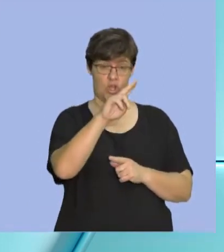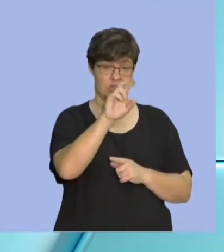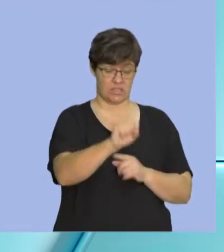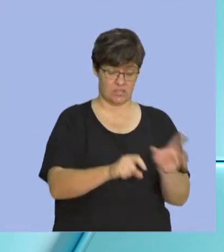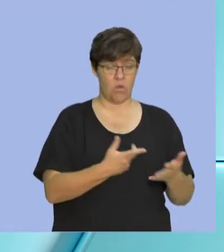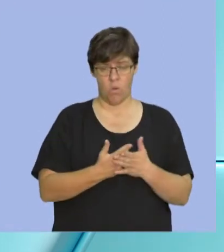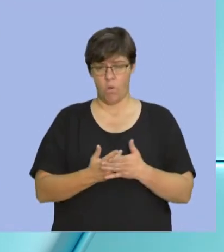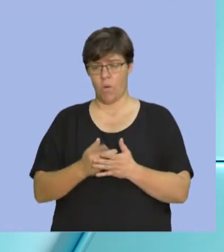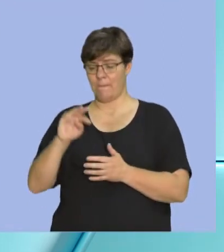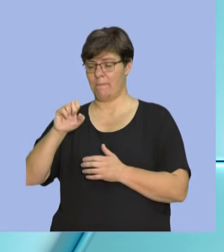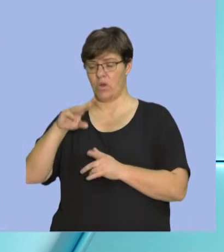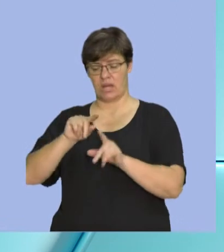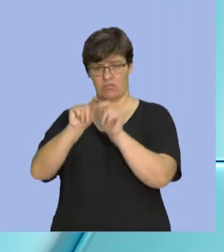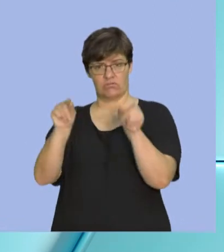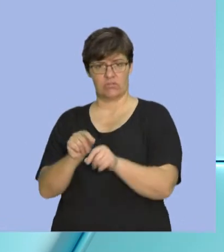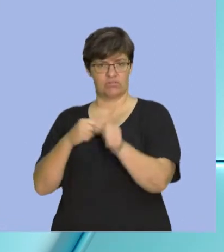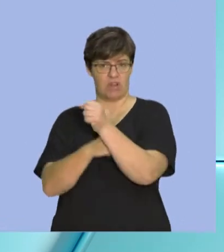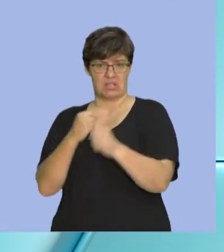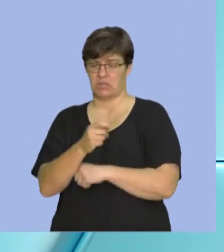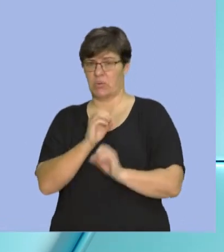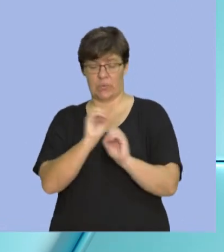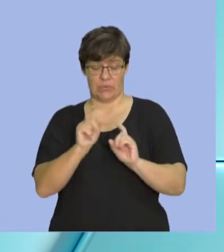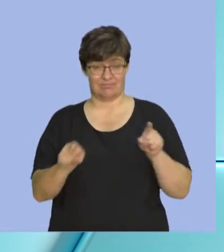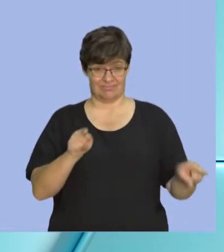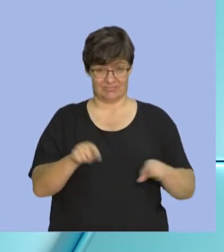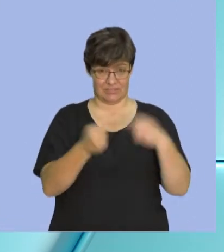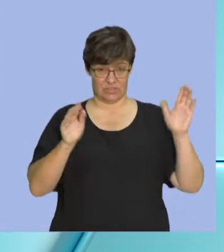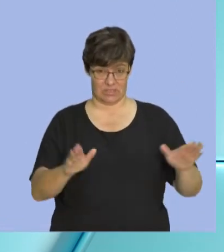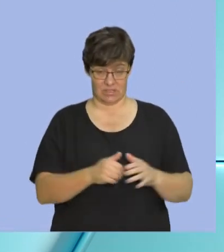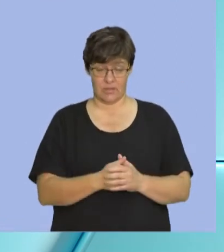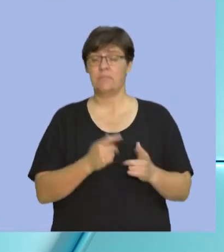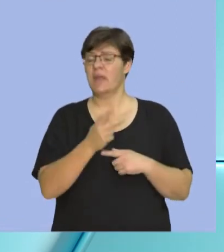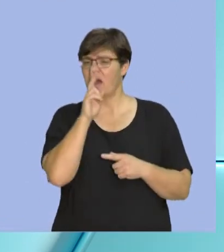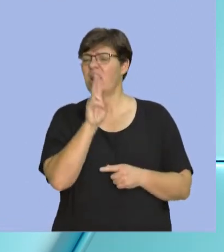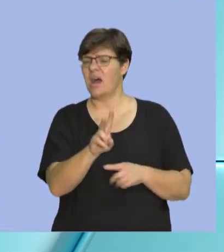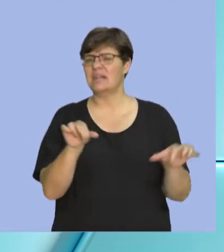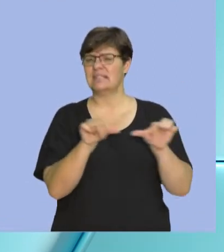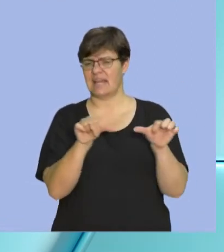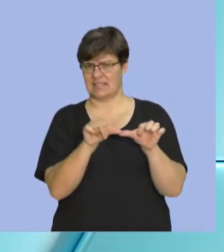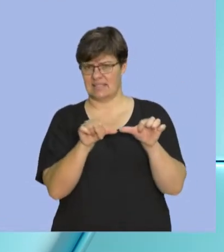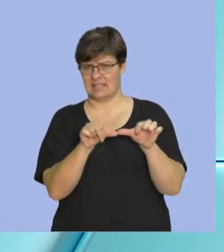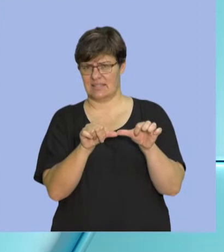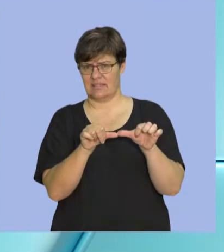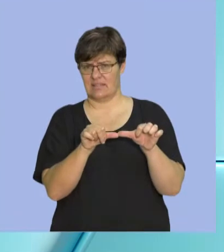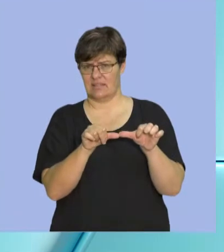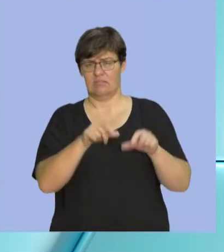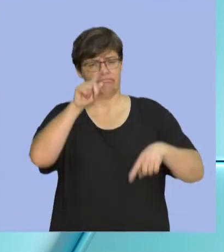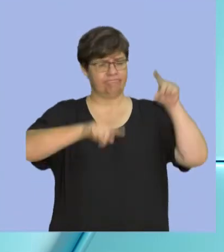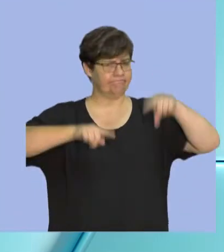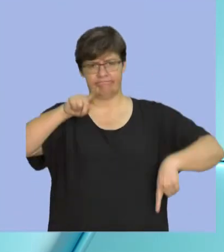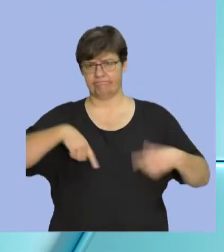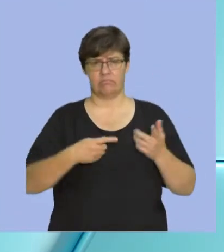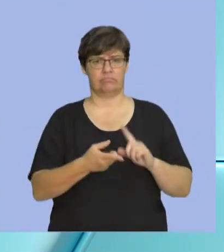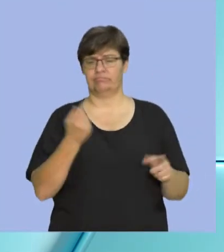of membrane-bound structures, making them prokaryotic. We also looked at the sizes, and we said that their sizes can differ from